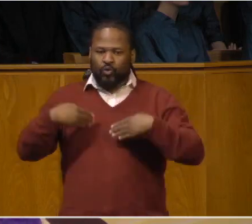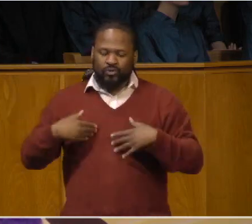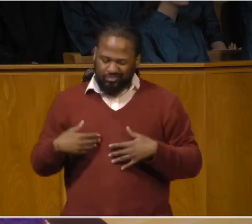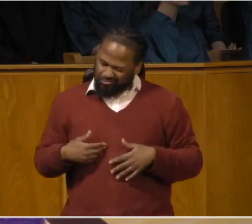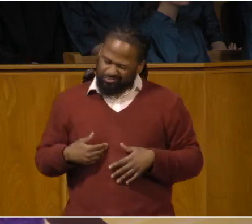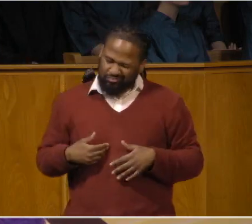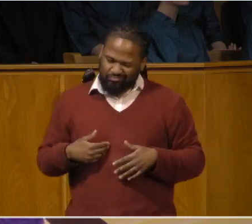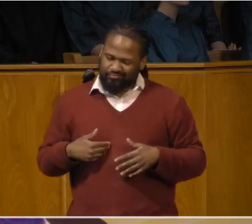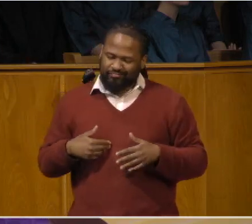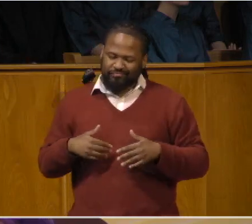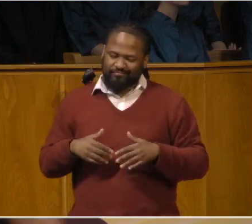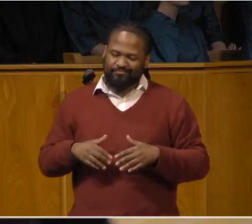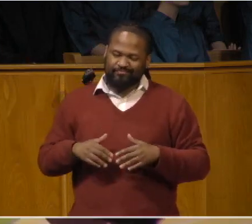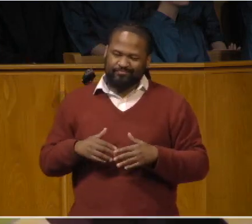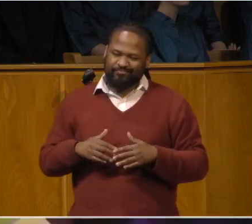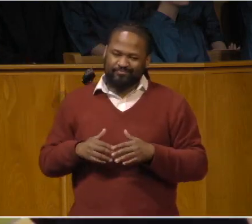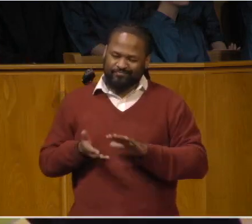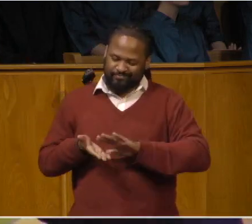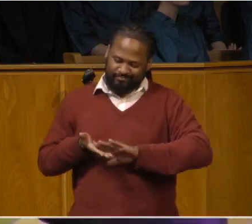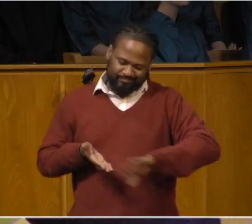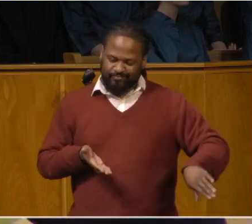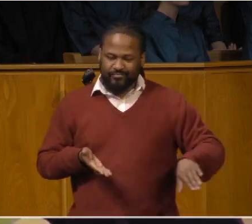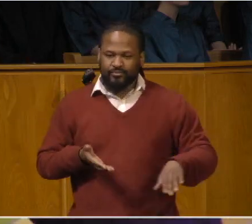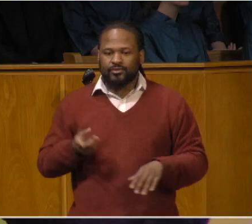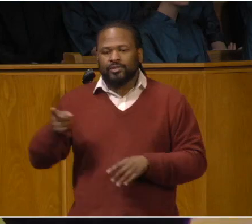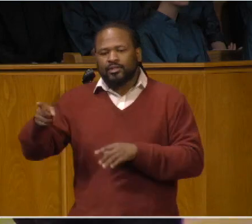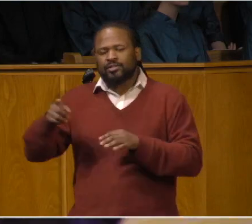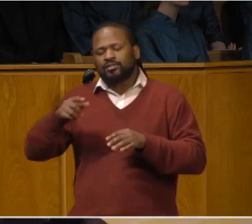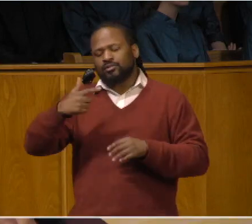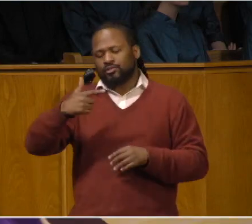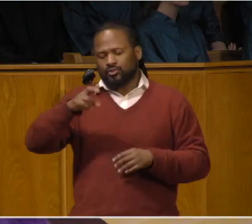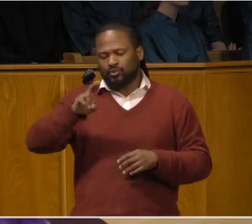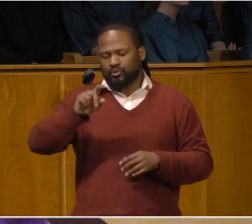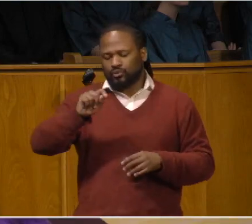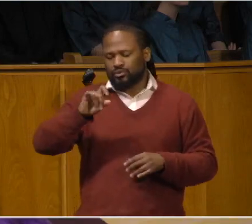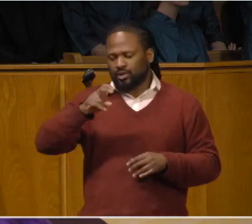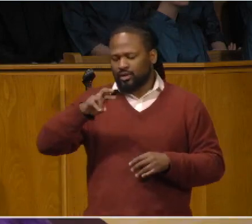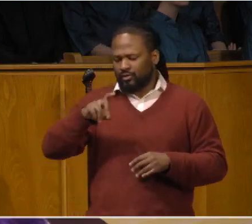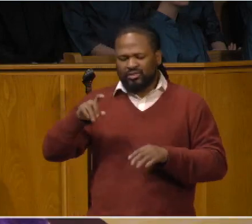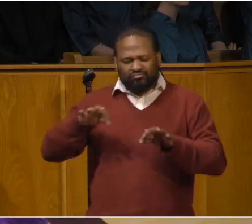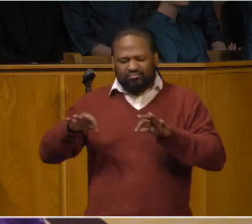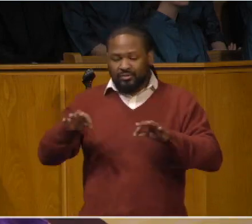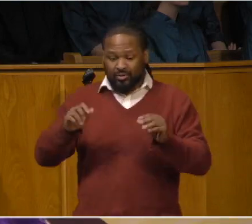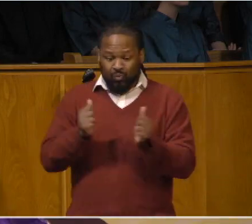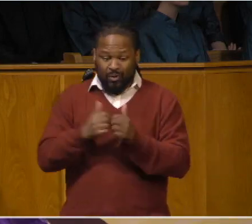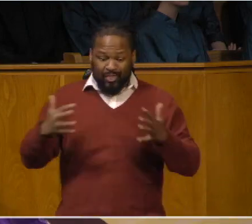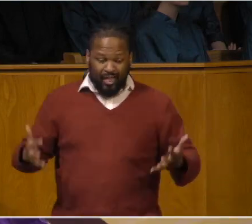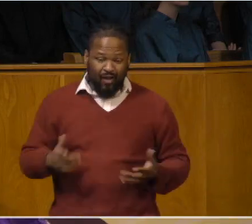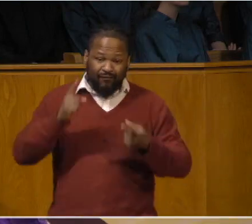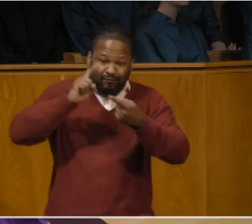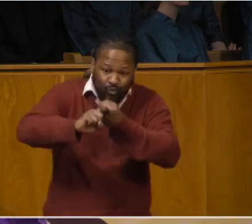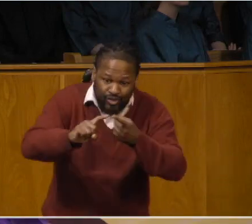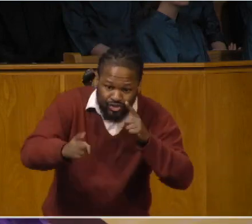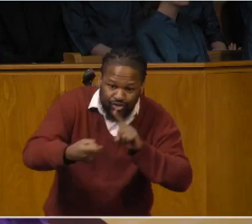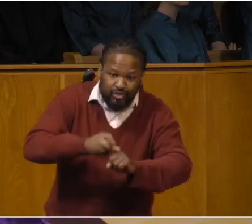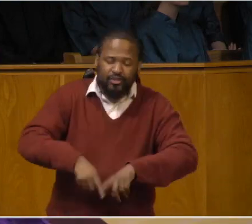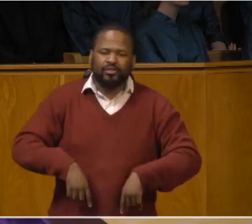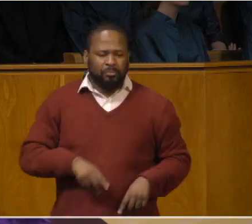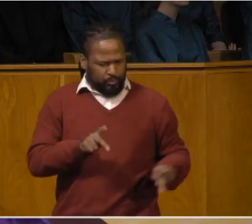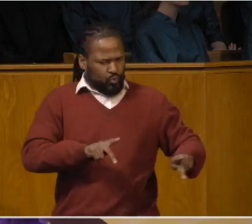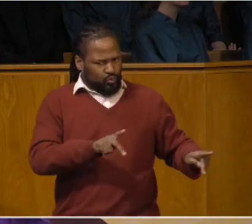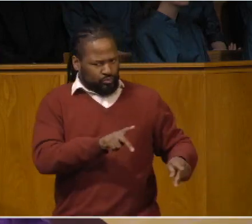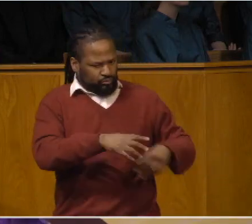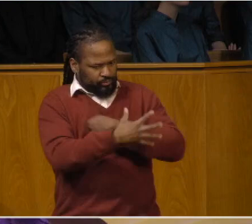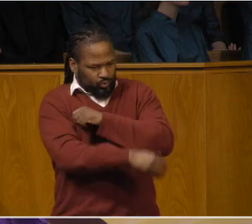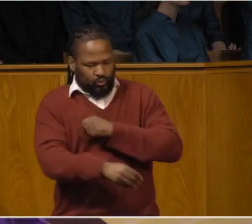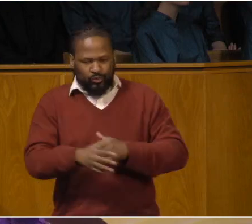people. He says, if there's no friendship with them, meaning the poor, and no sharing of the life of the poor,